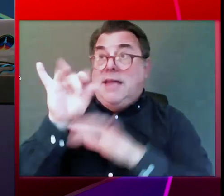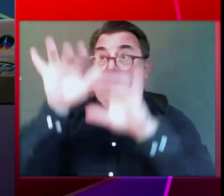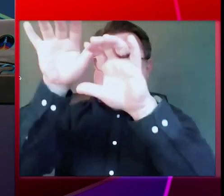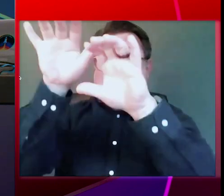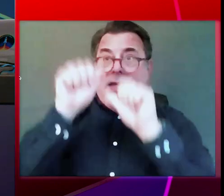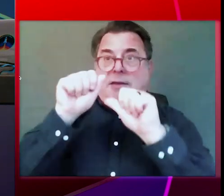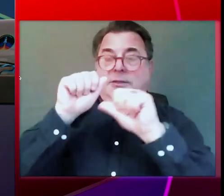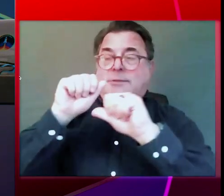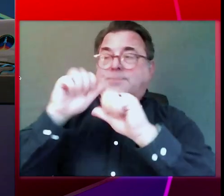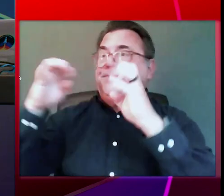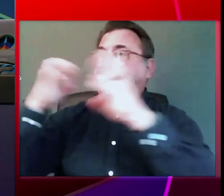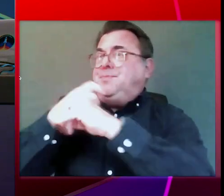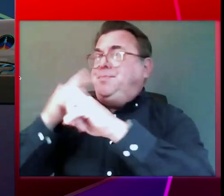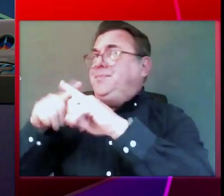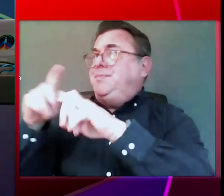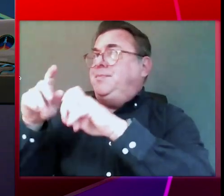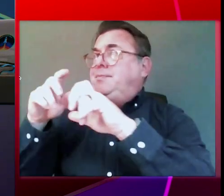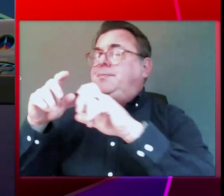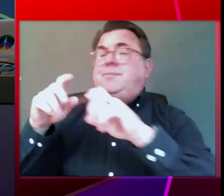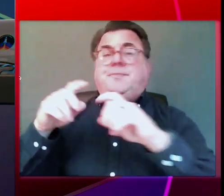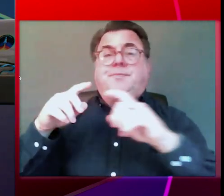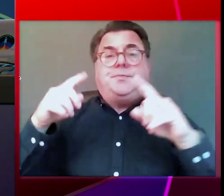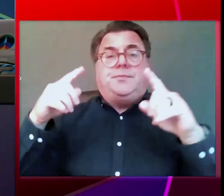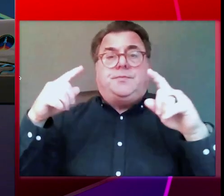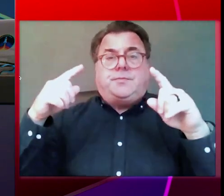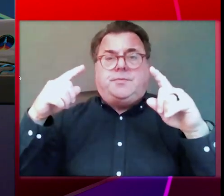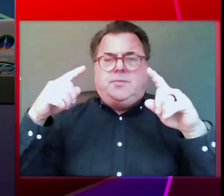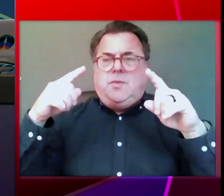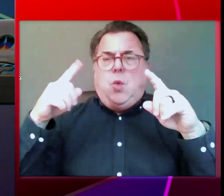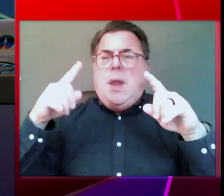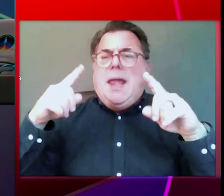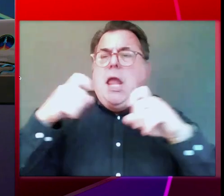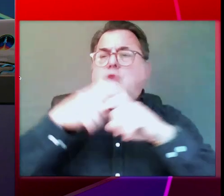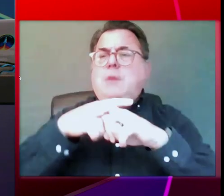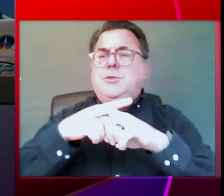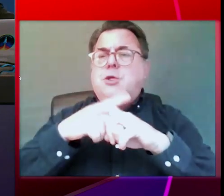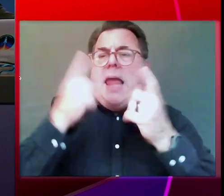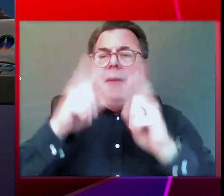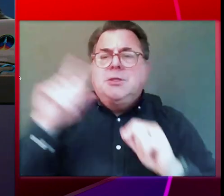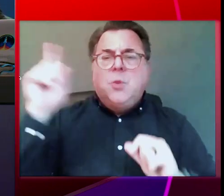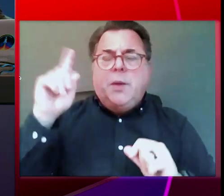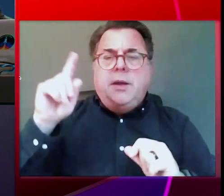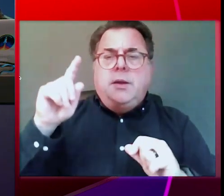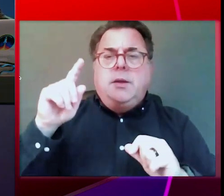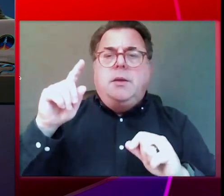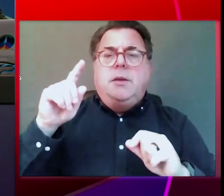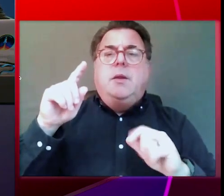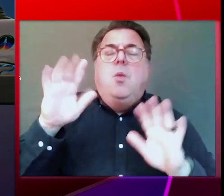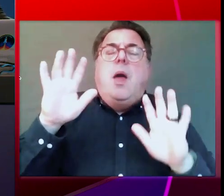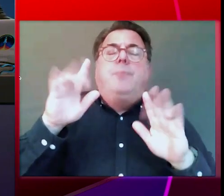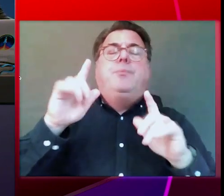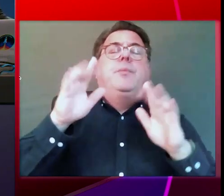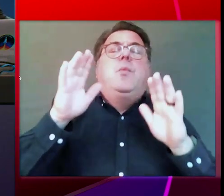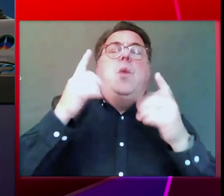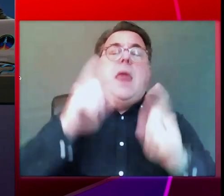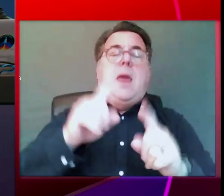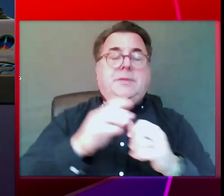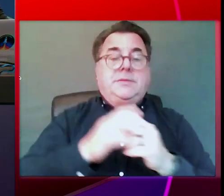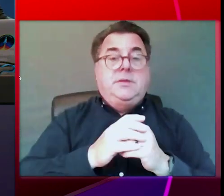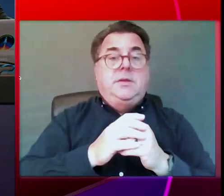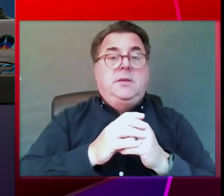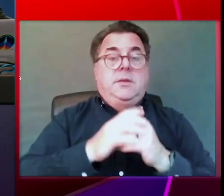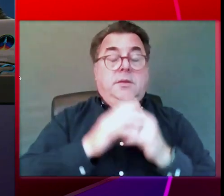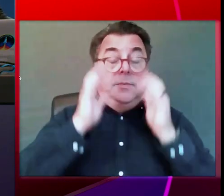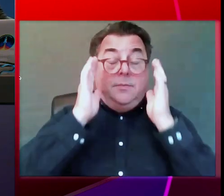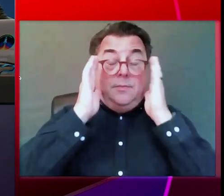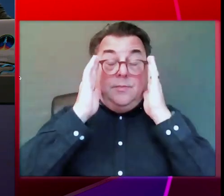somewhere else, right? Like, the encryption's still happening where it needs to happen. Absolutely, but what it gives them, and we'll check it out in the demo later